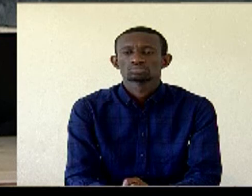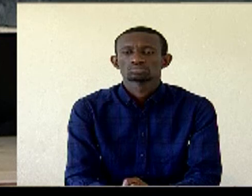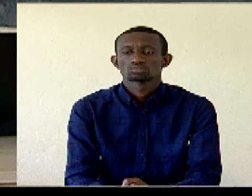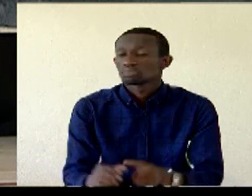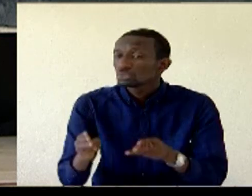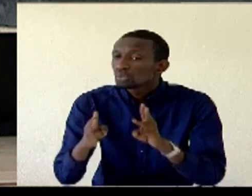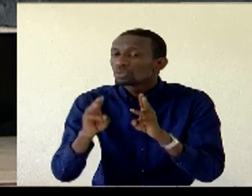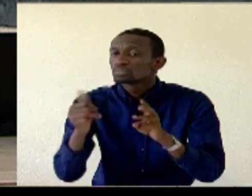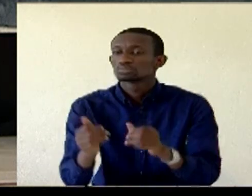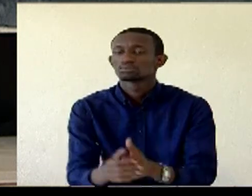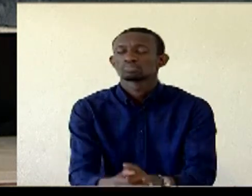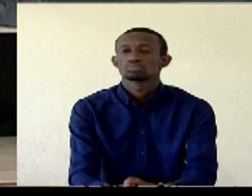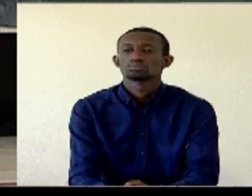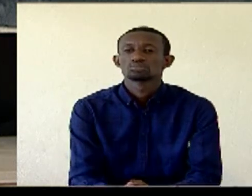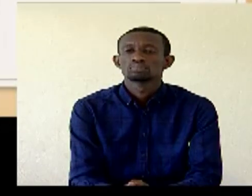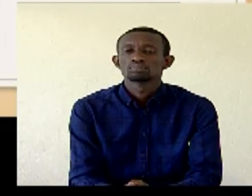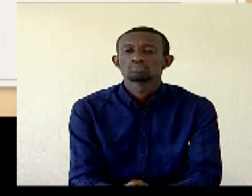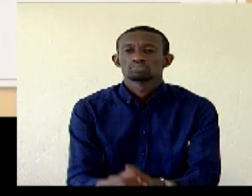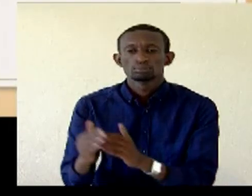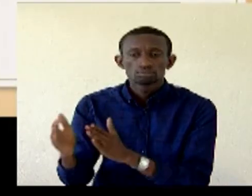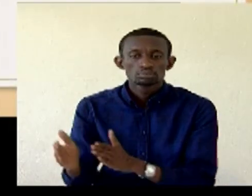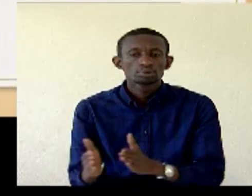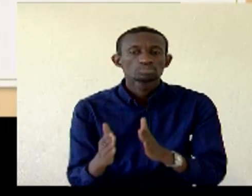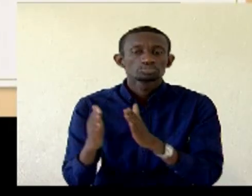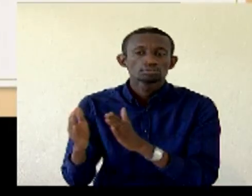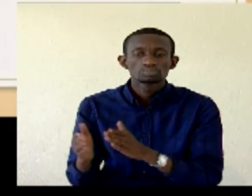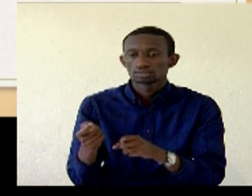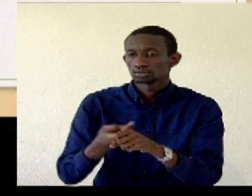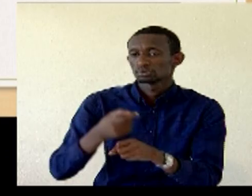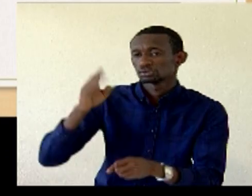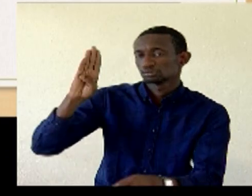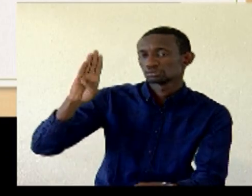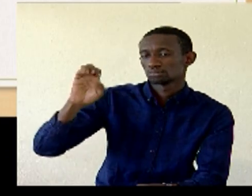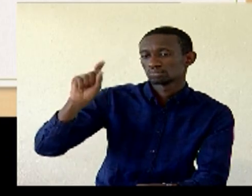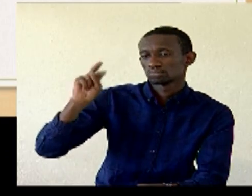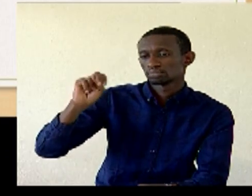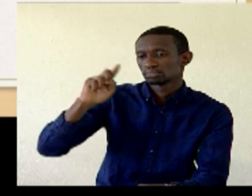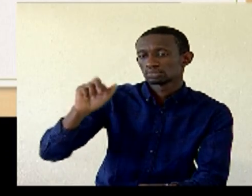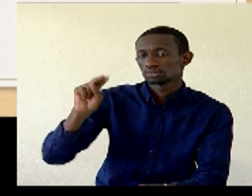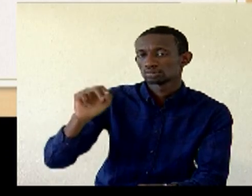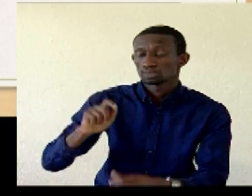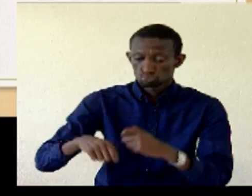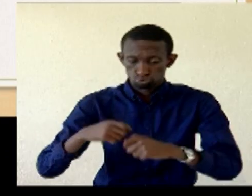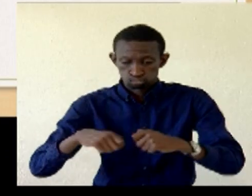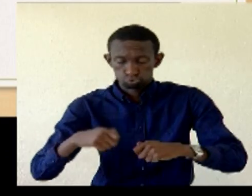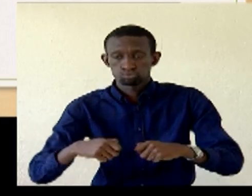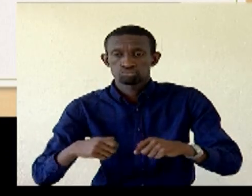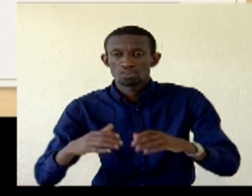method is the preparation from benzene, reacting it directly with